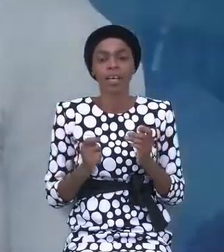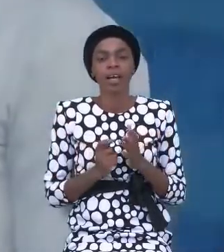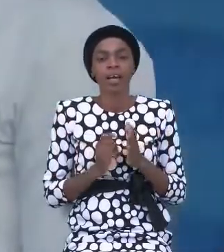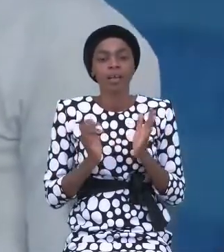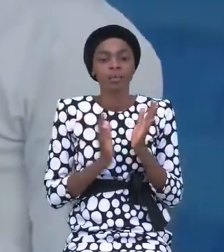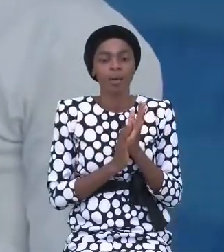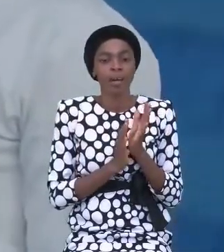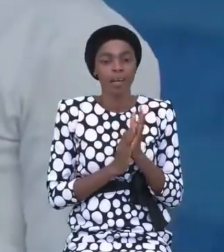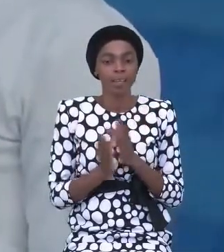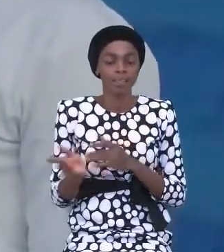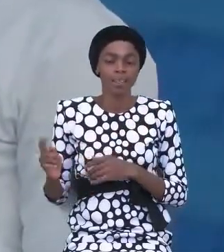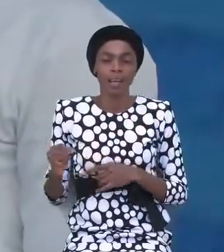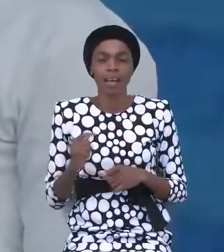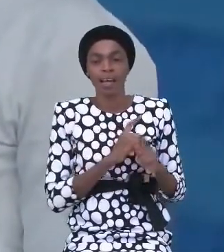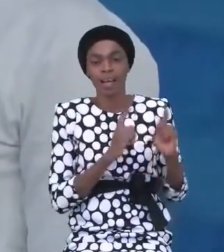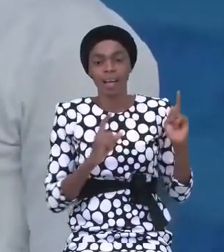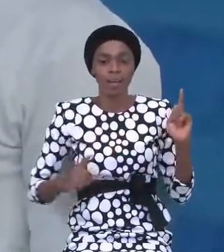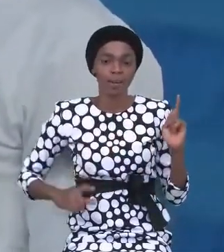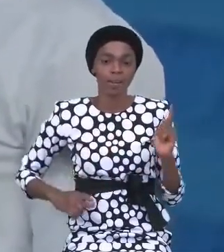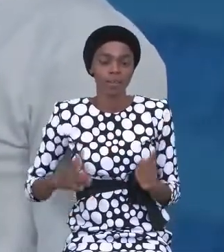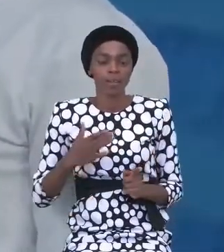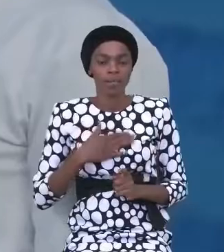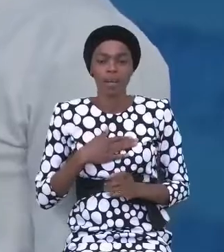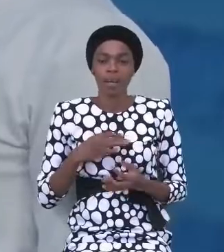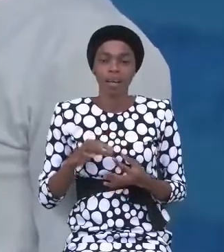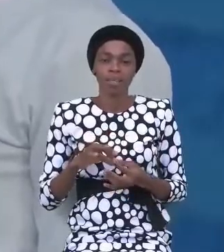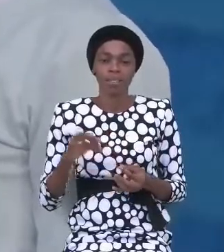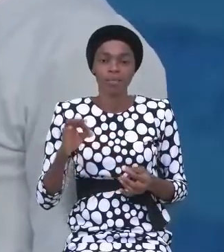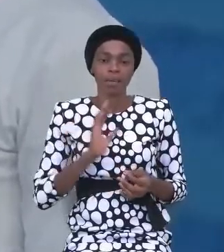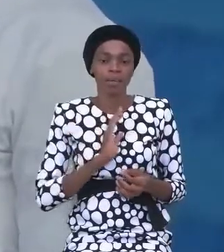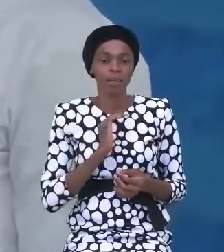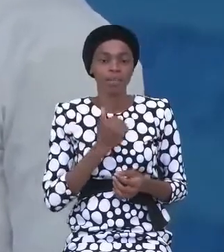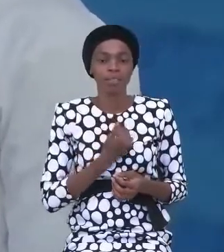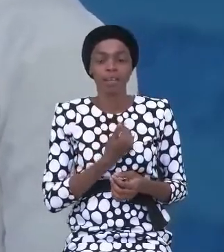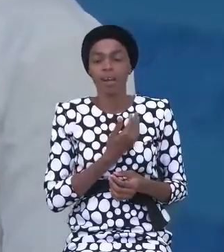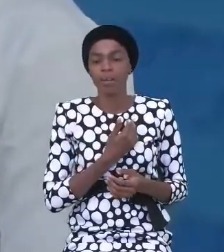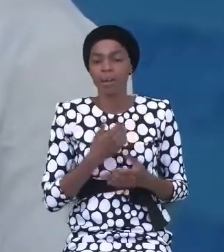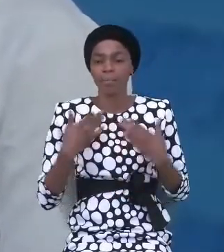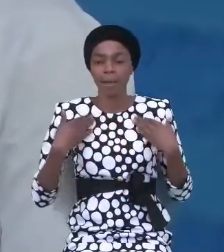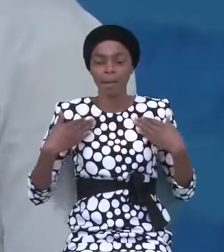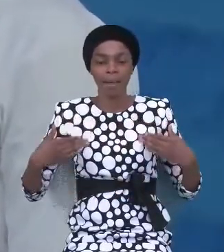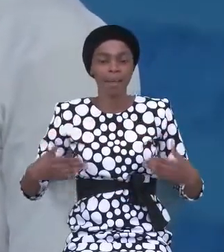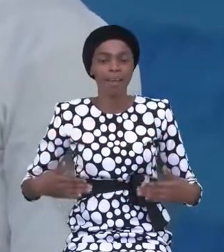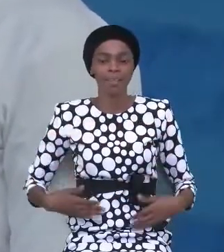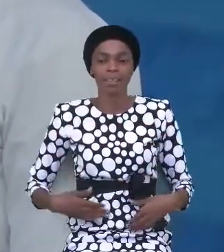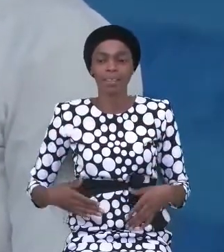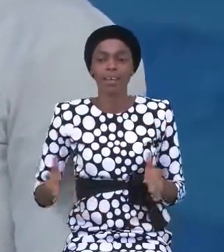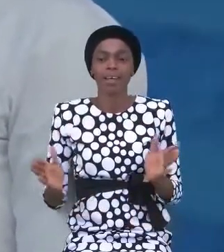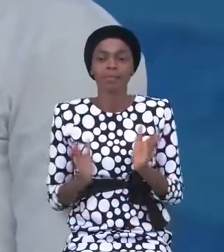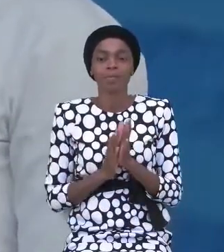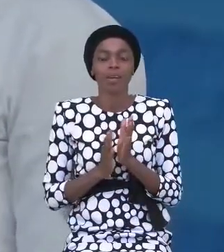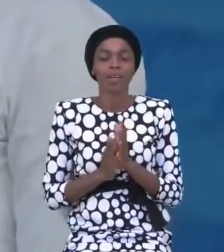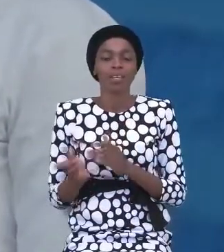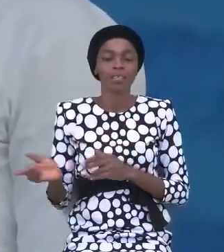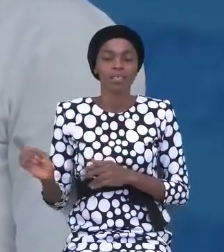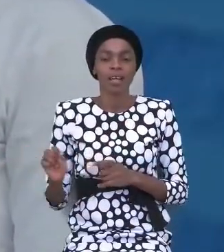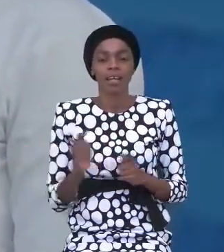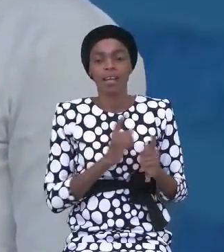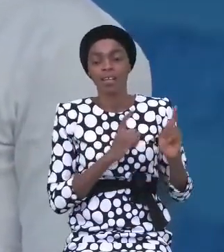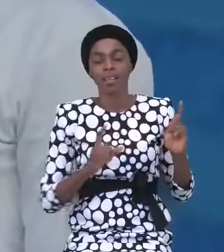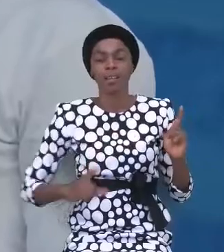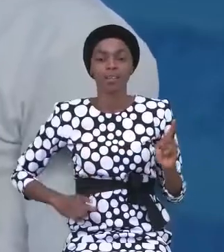hallelujah. Praise the Lord, my spirit, soul, and body. Oh, yes, praise